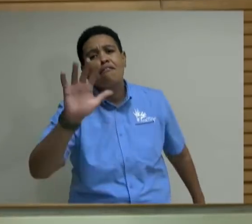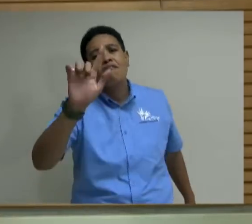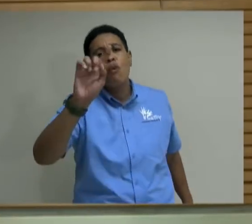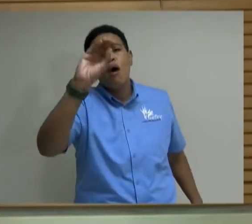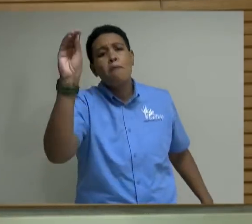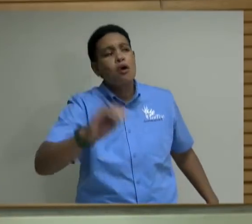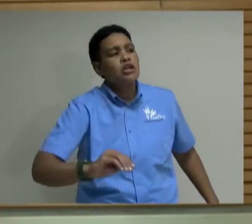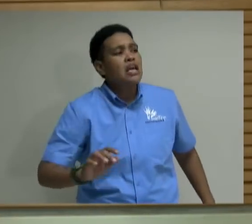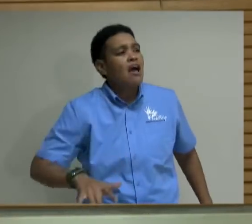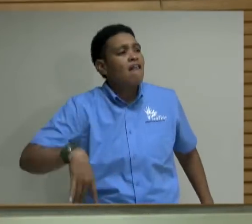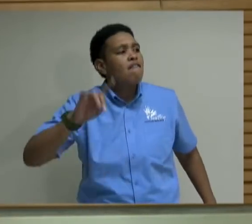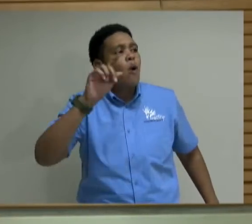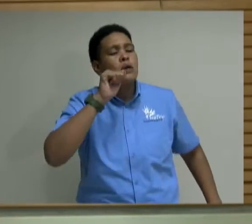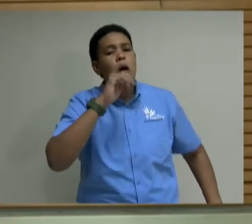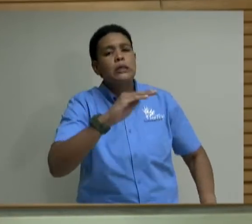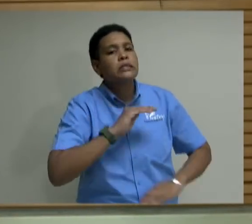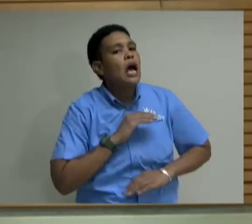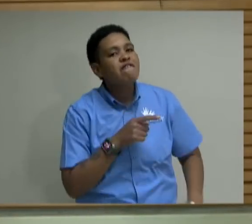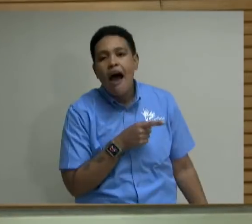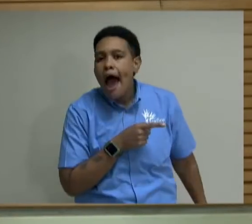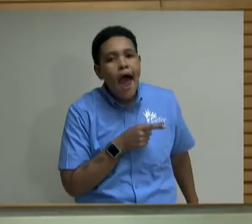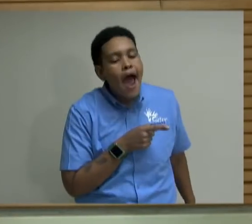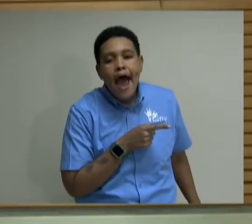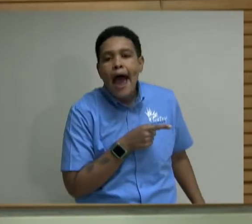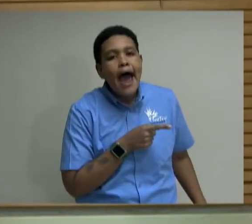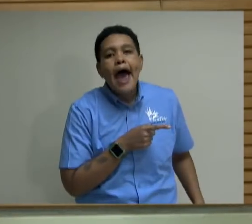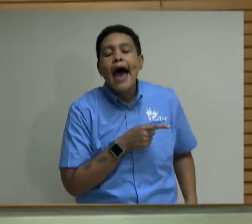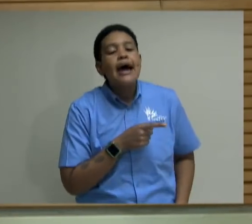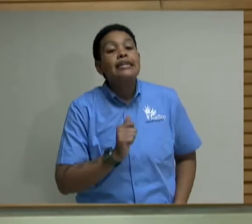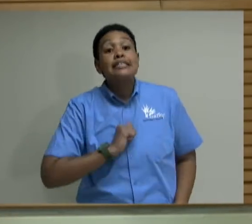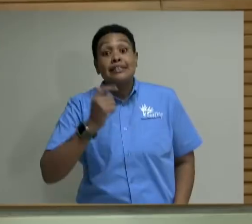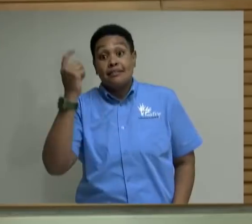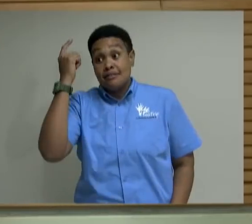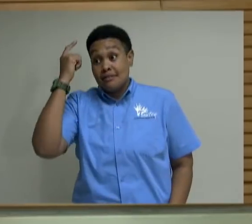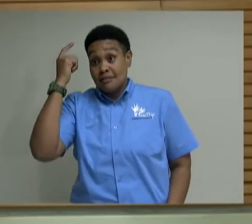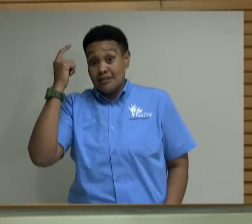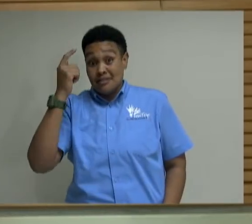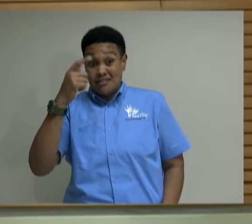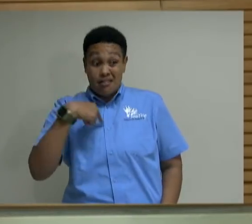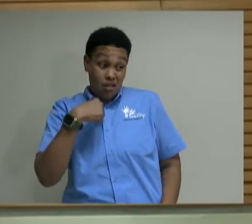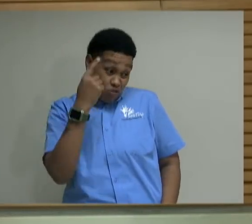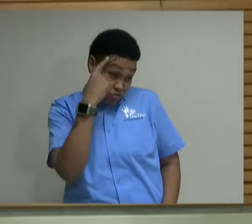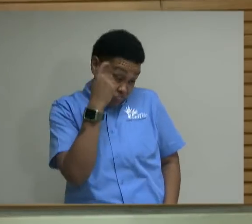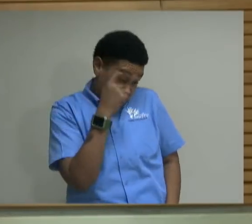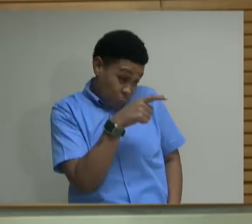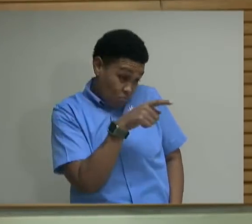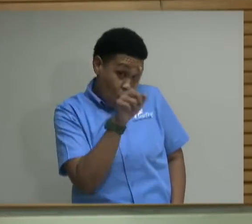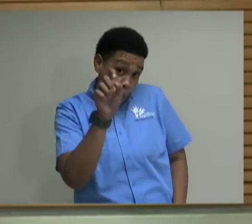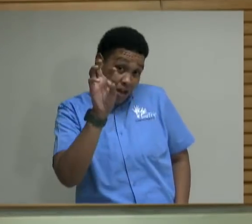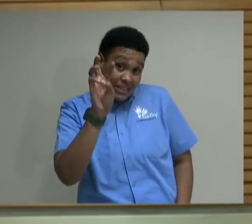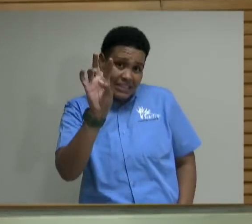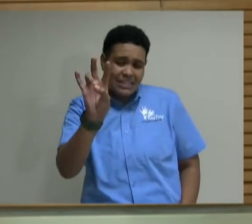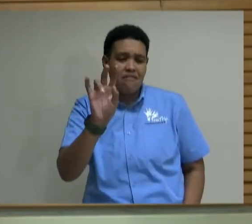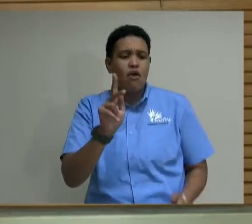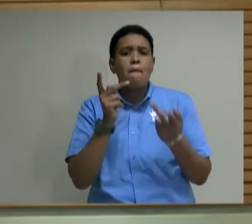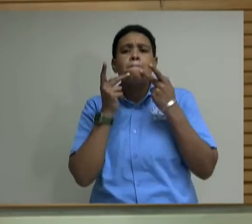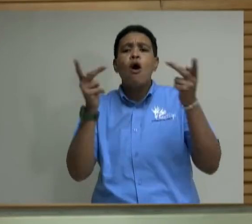be unsatisfactory. And I am assuming that this 167 are public